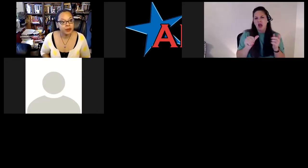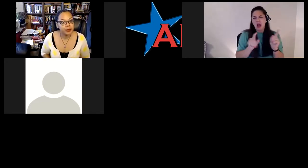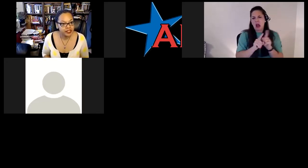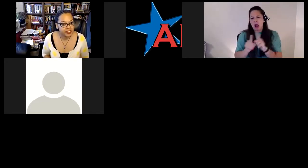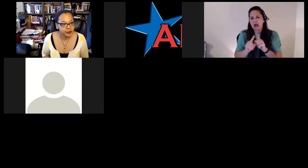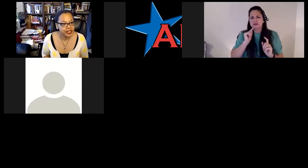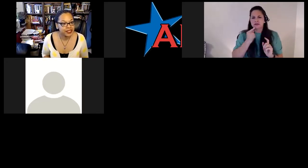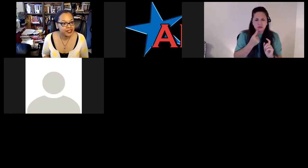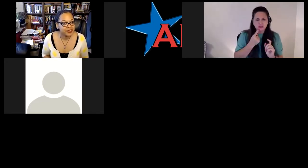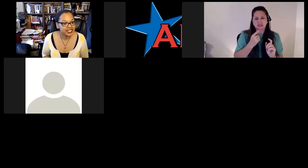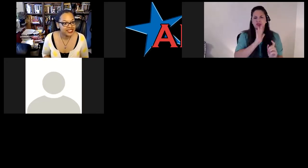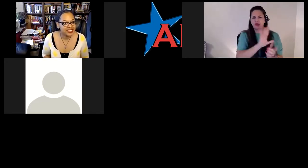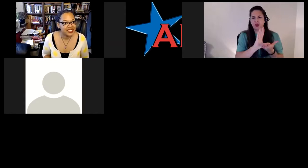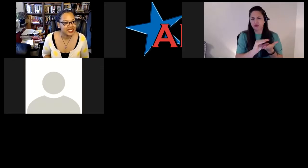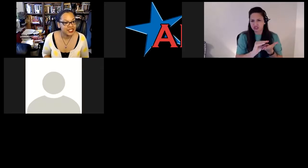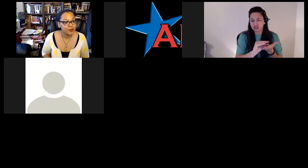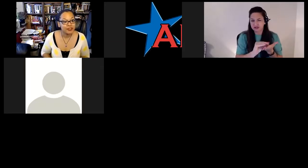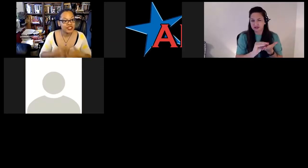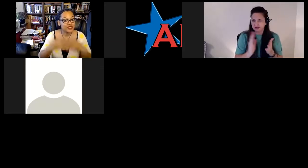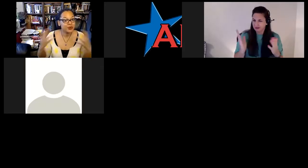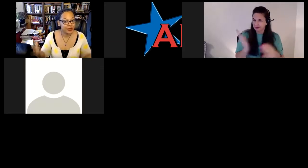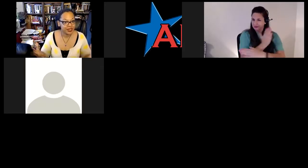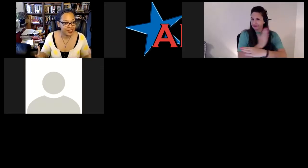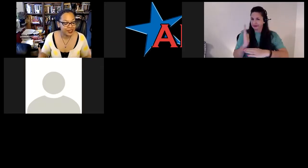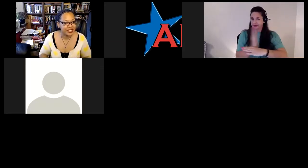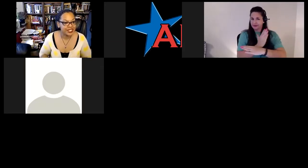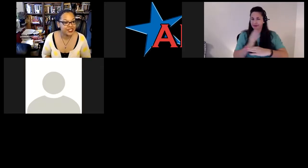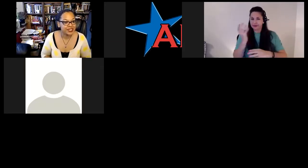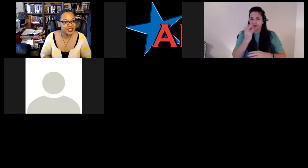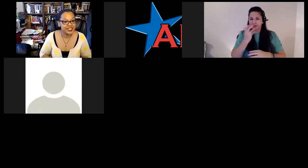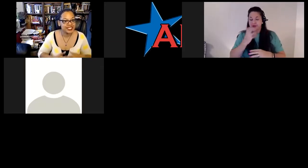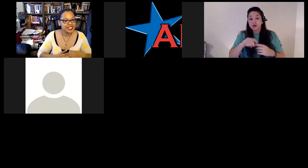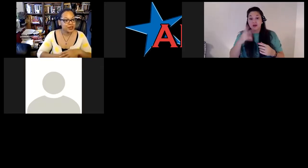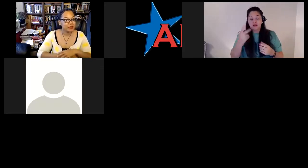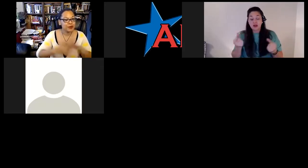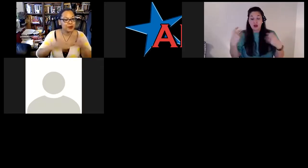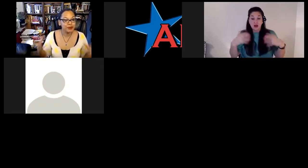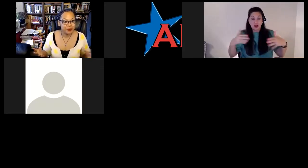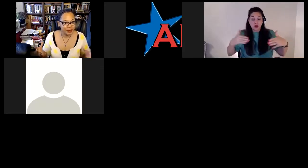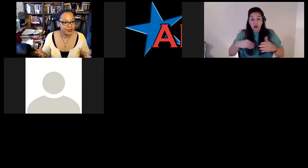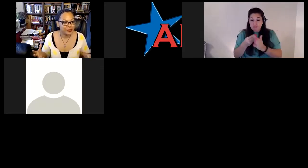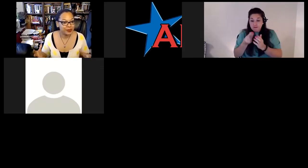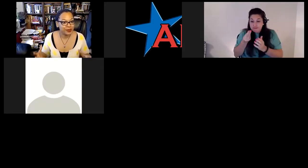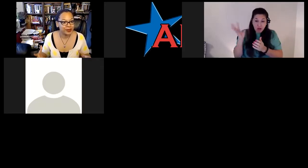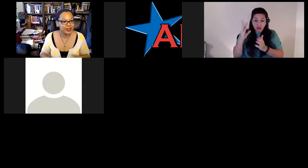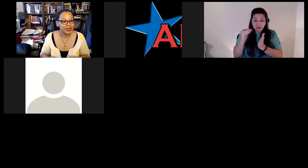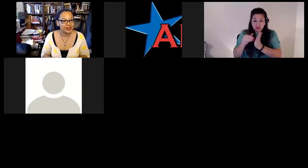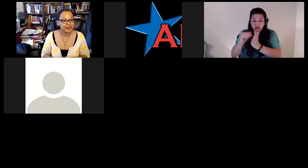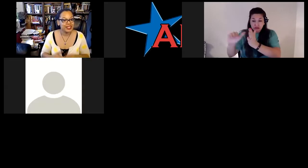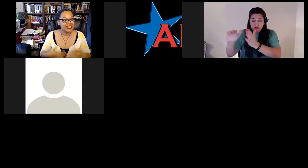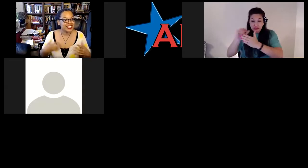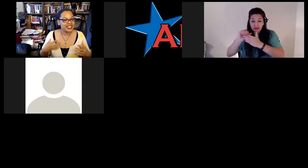of where we see the smoking gun of this is in a multi-trillion-dollar industry across multiple parts of the world